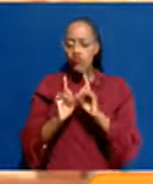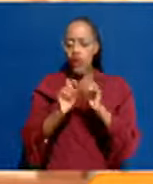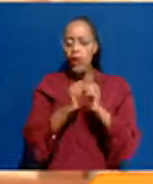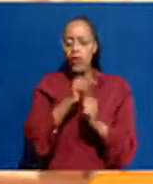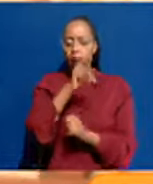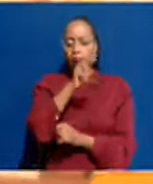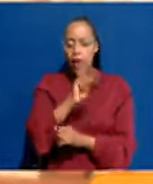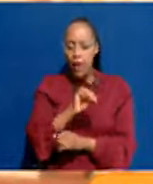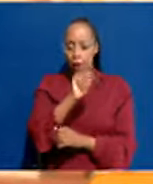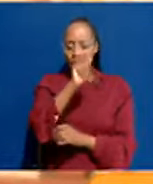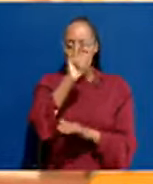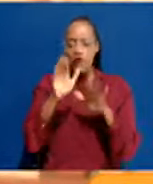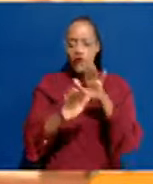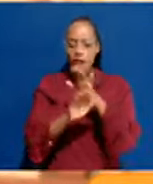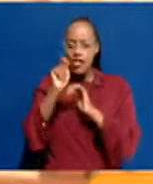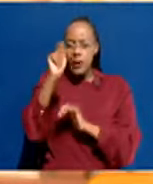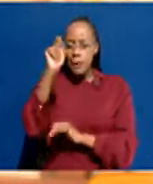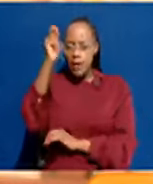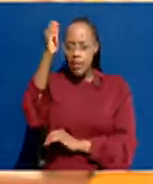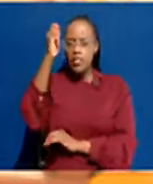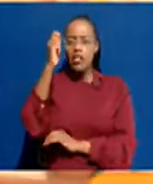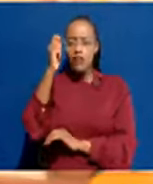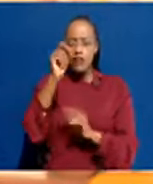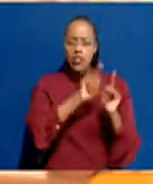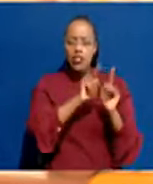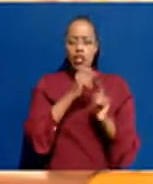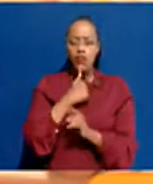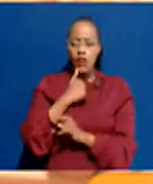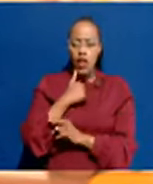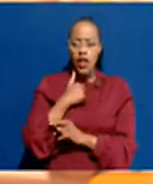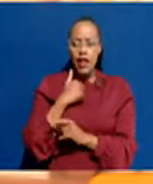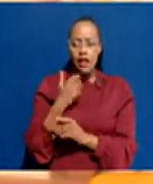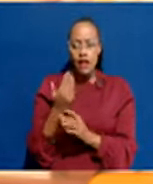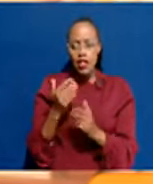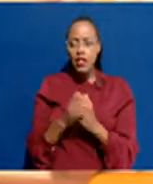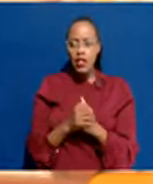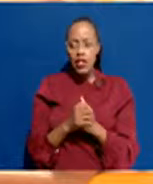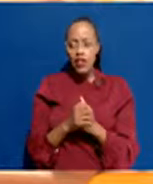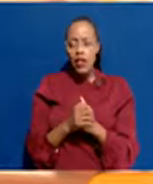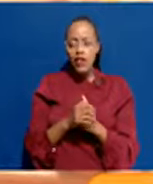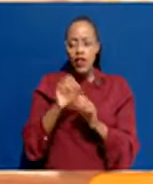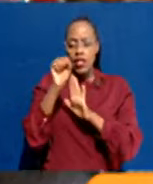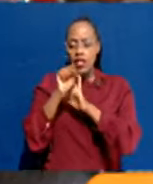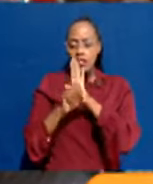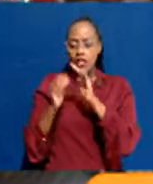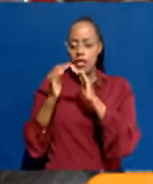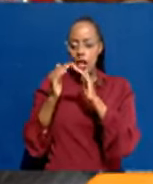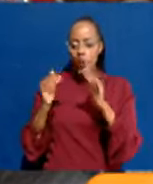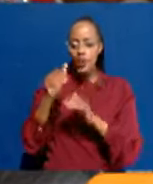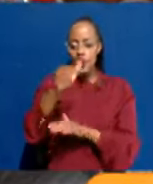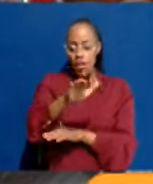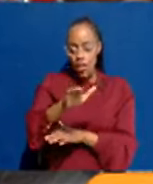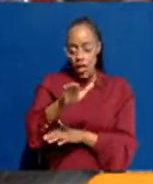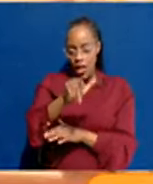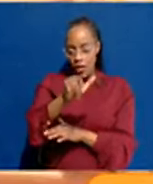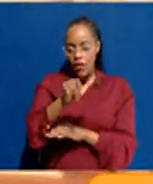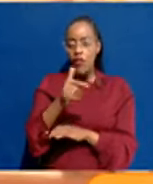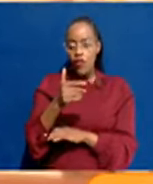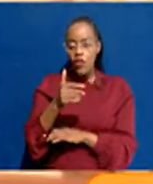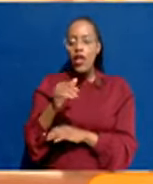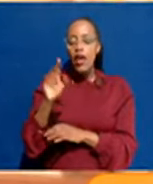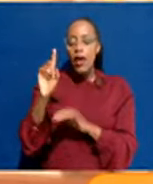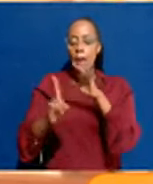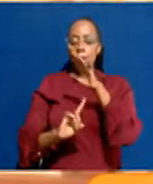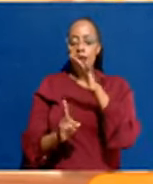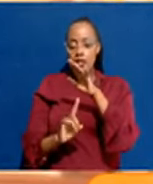minister, vice president, to the garden of the State House there. Yes. For the cabinet to declare